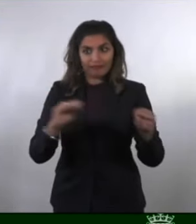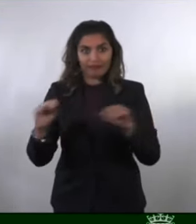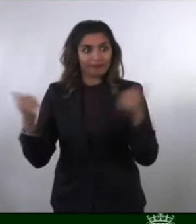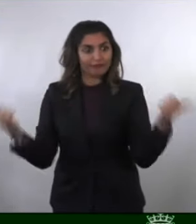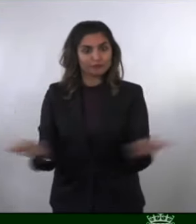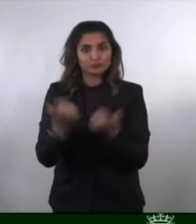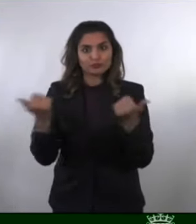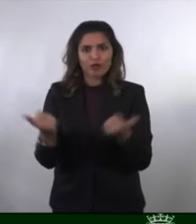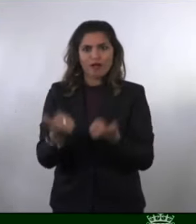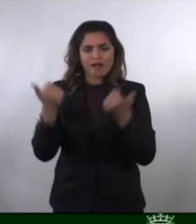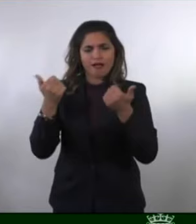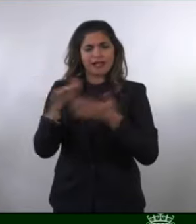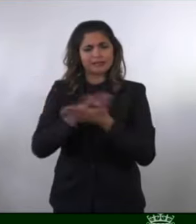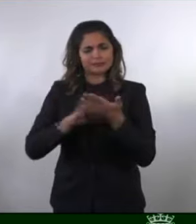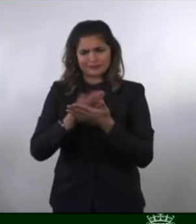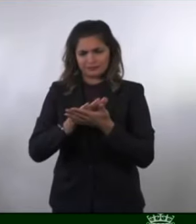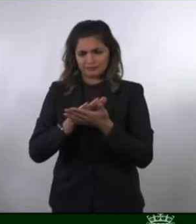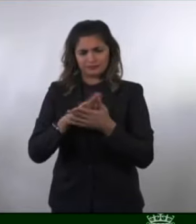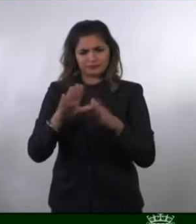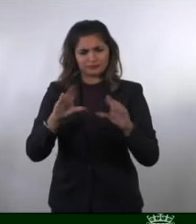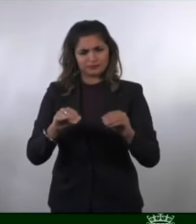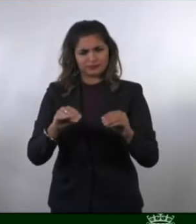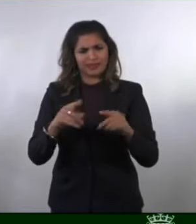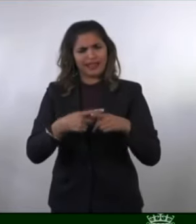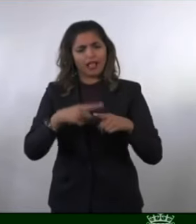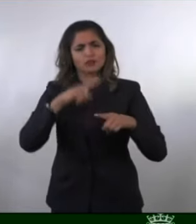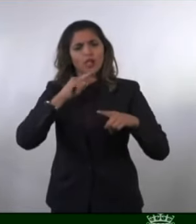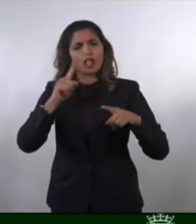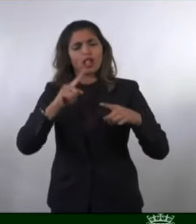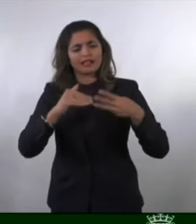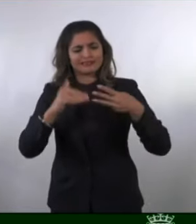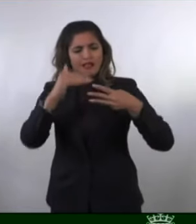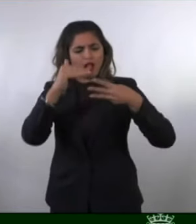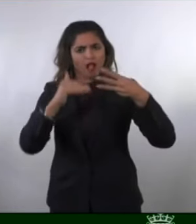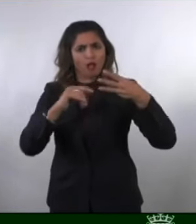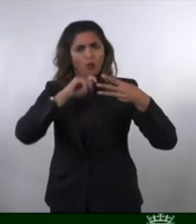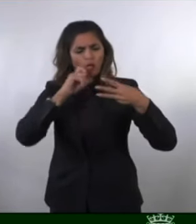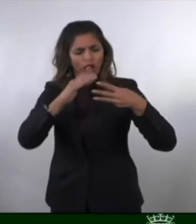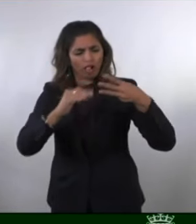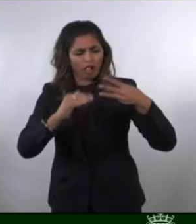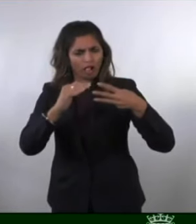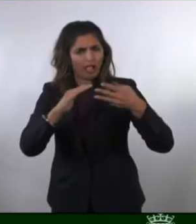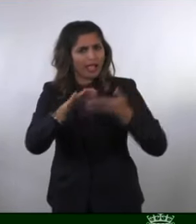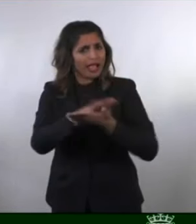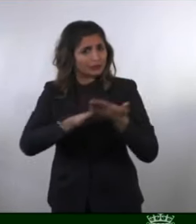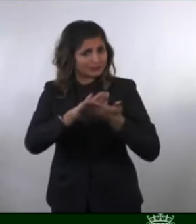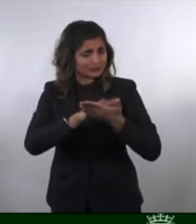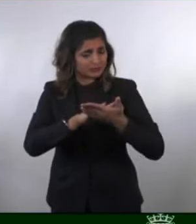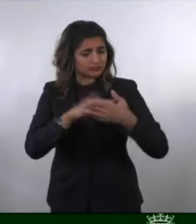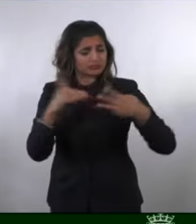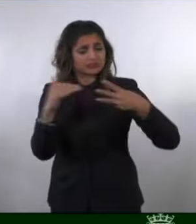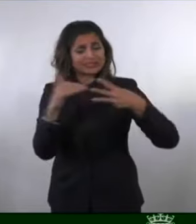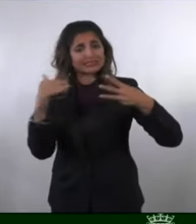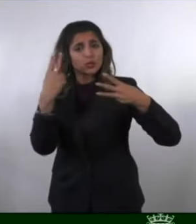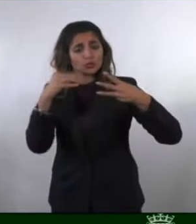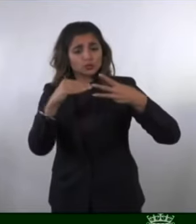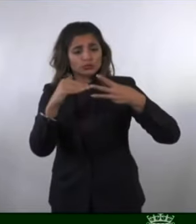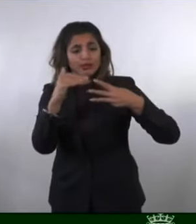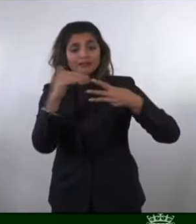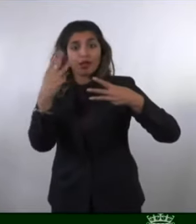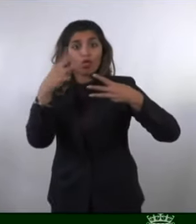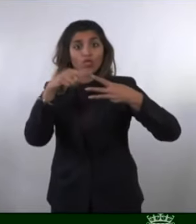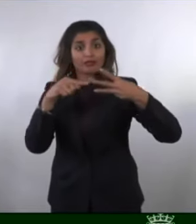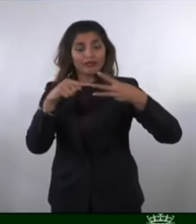lockdown into a tiered system, will the Prime Minister ensure that people who live in Tier 2 and Tier